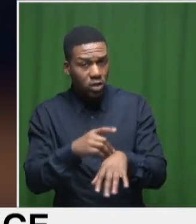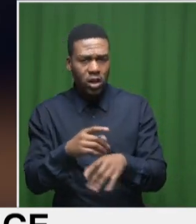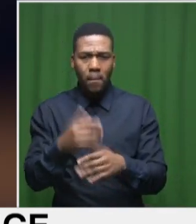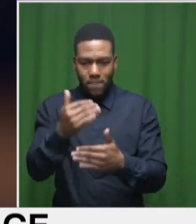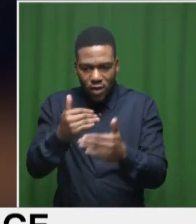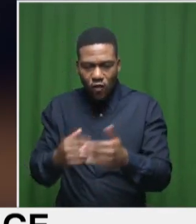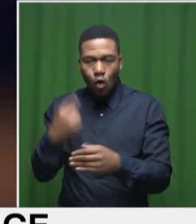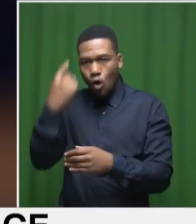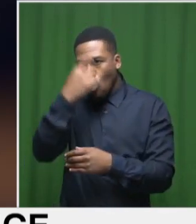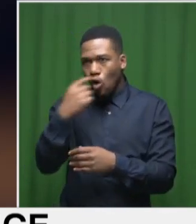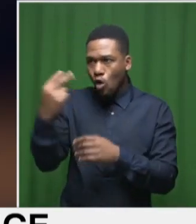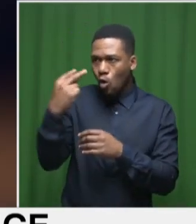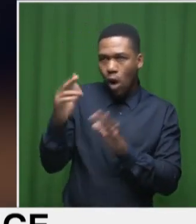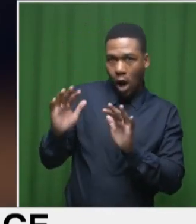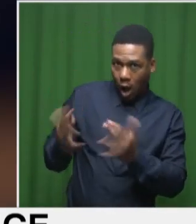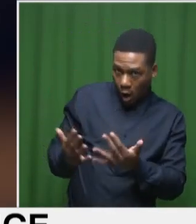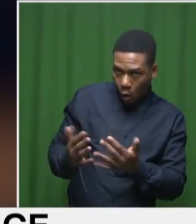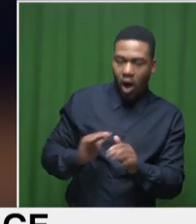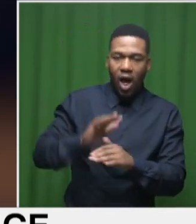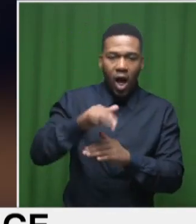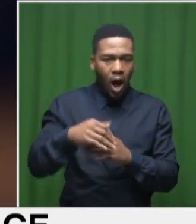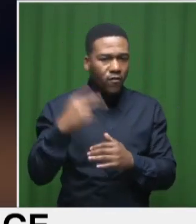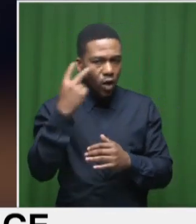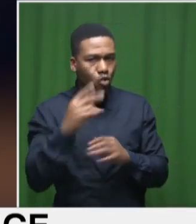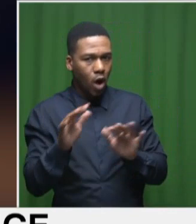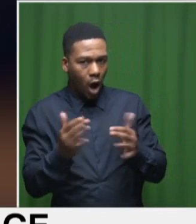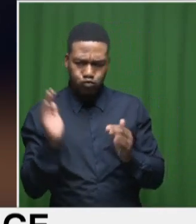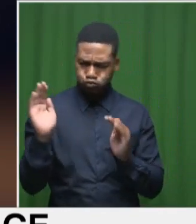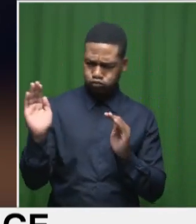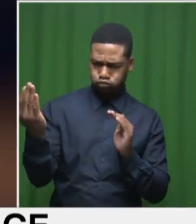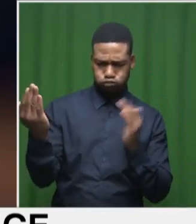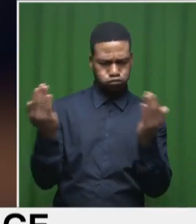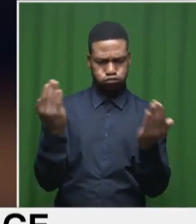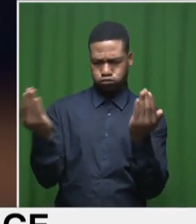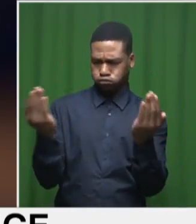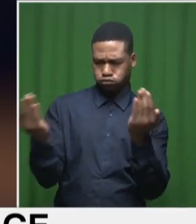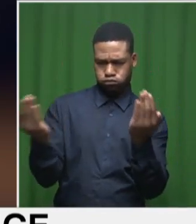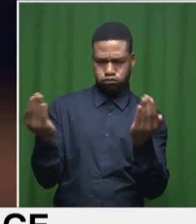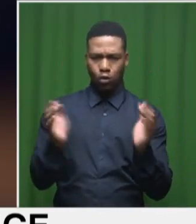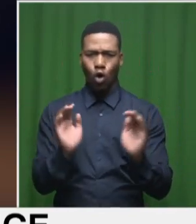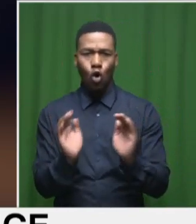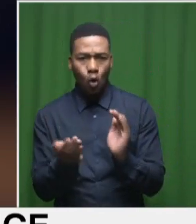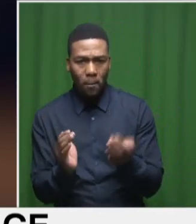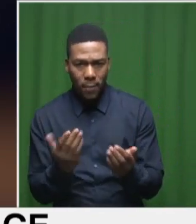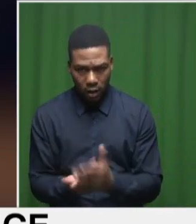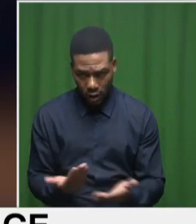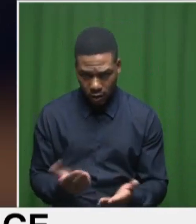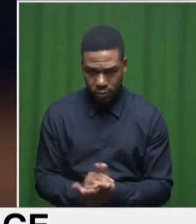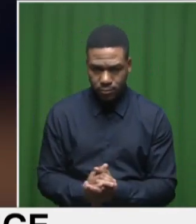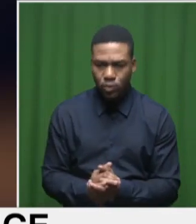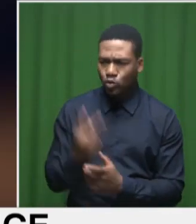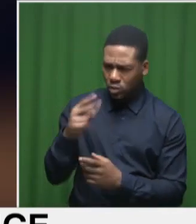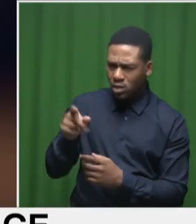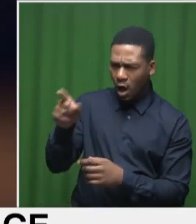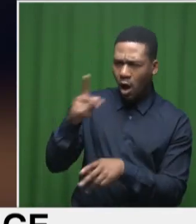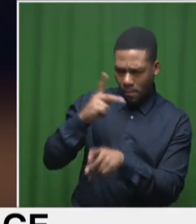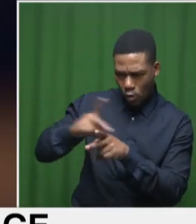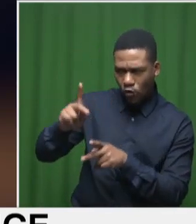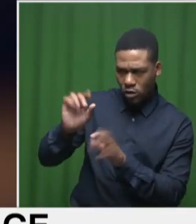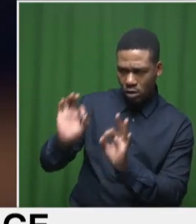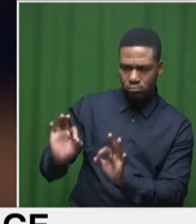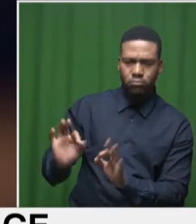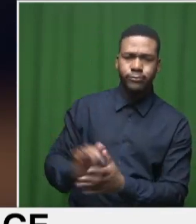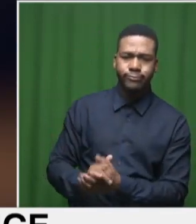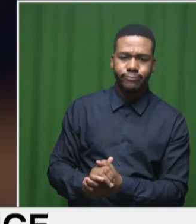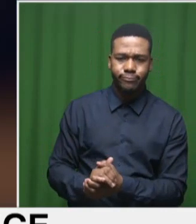after, look at some pictures, this is something that you can use to gauge what it's like to be with that professional. You could also just look at